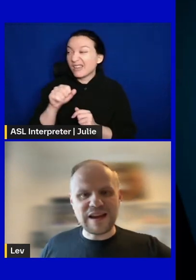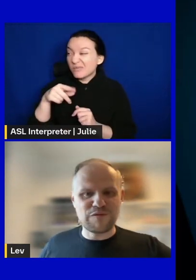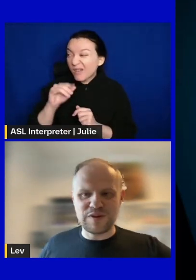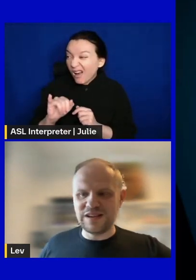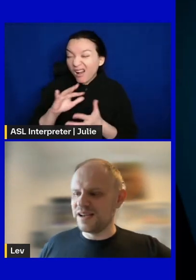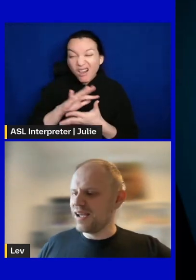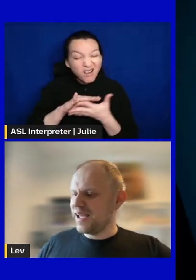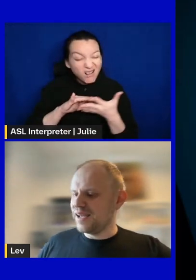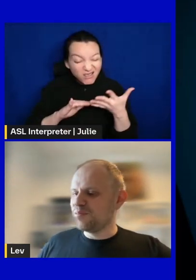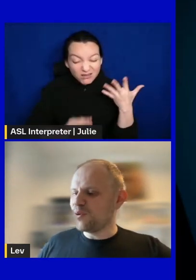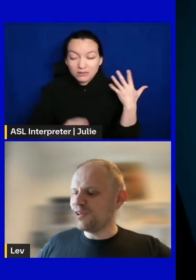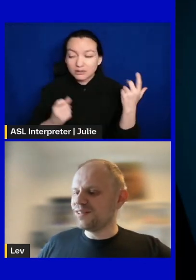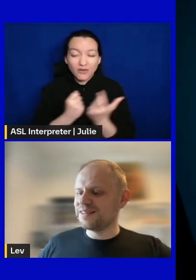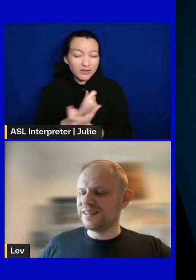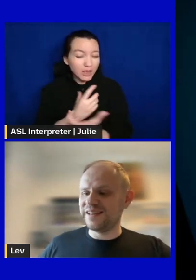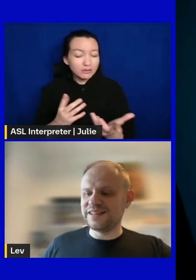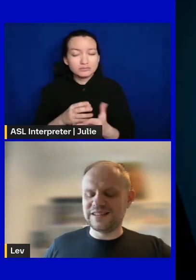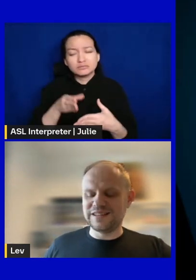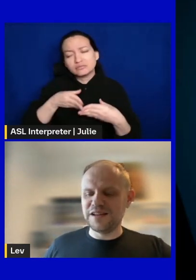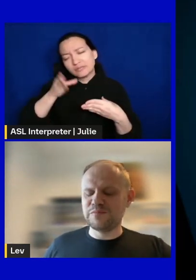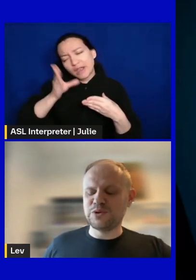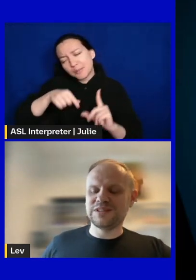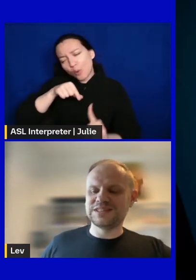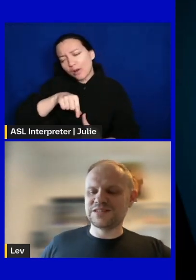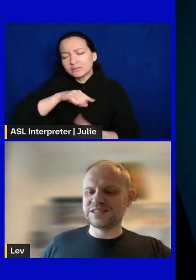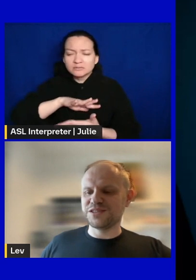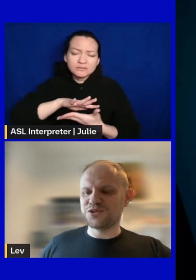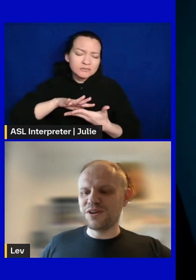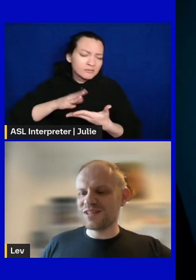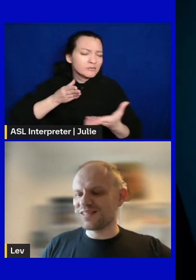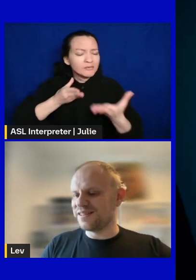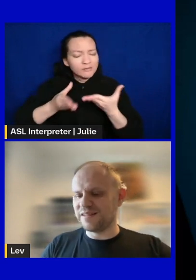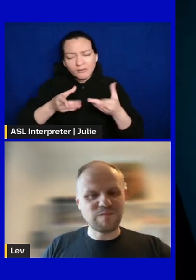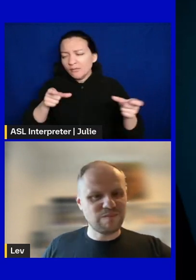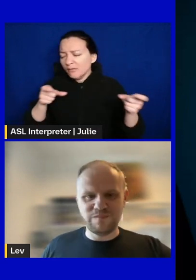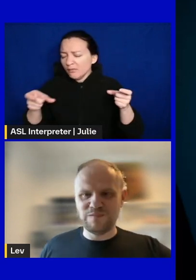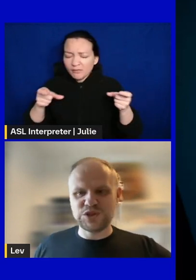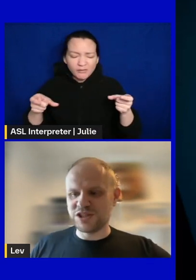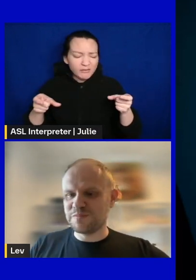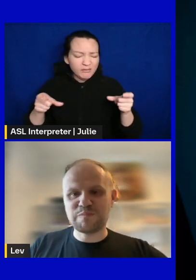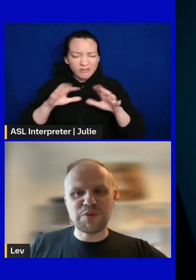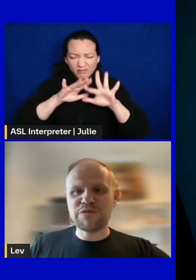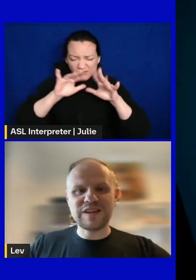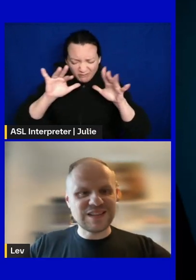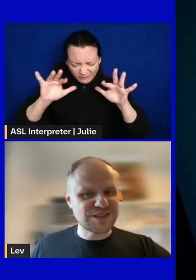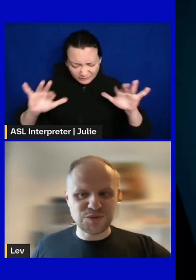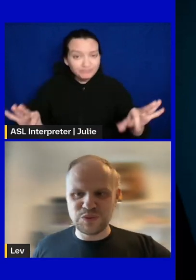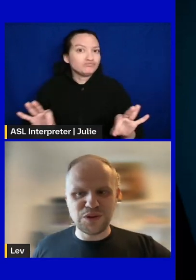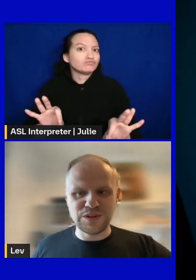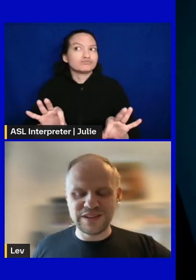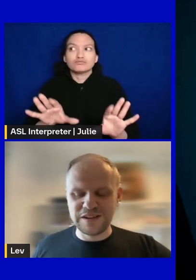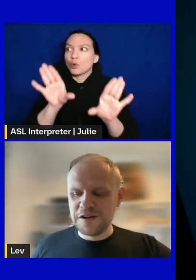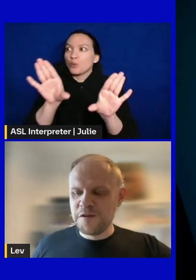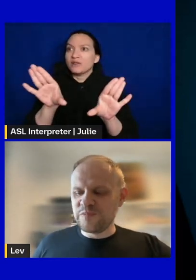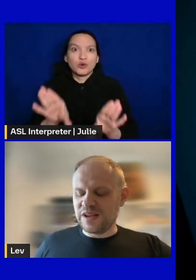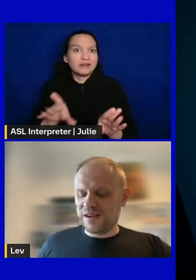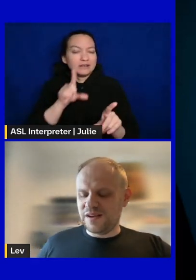like everything, endpoint and service controllers, and just perfect answers with